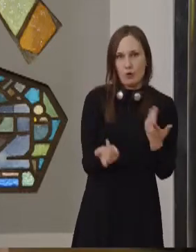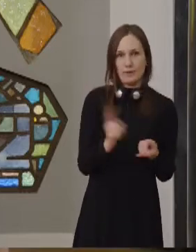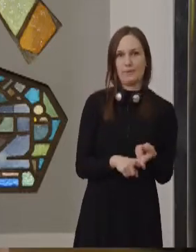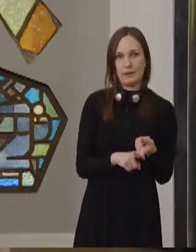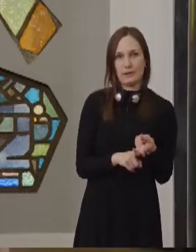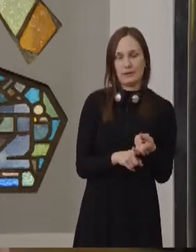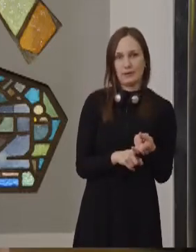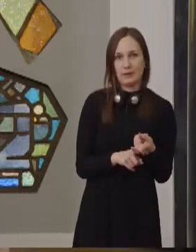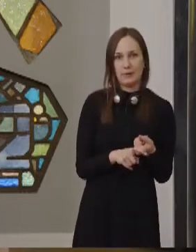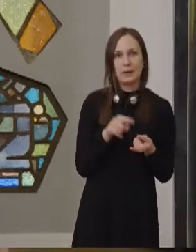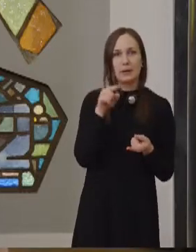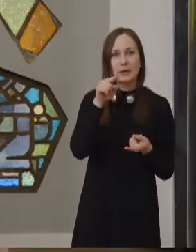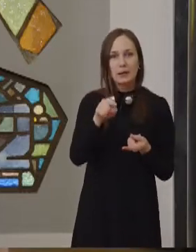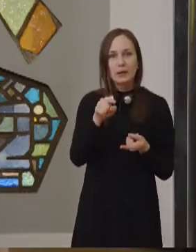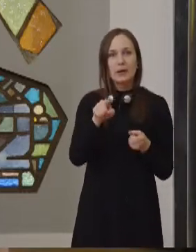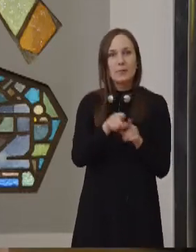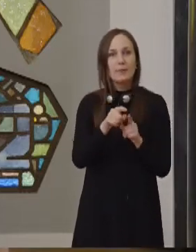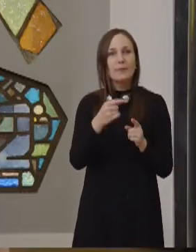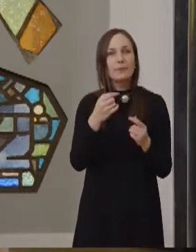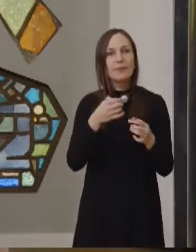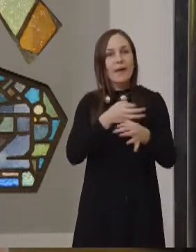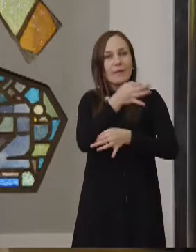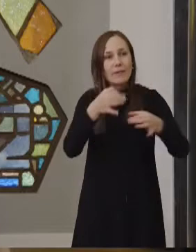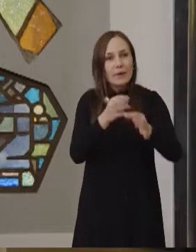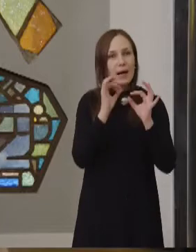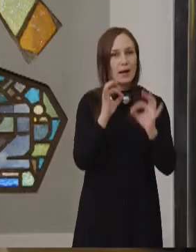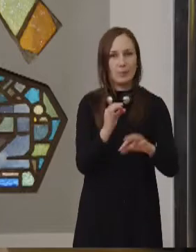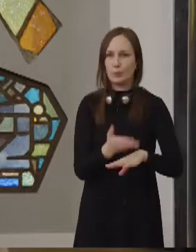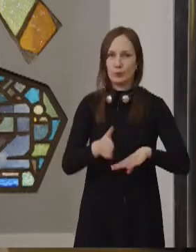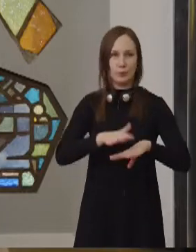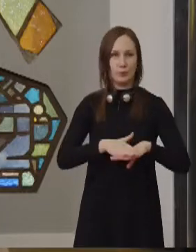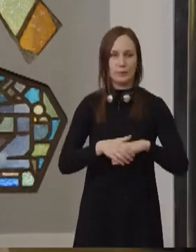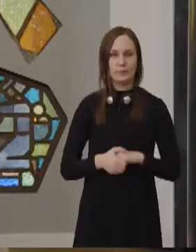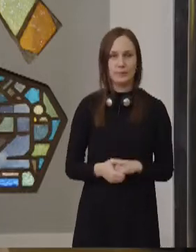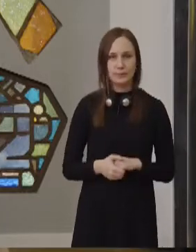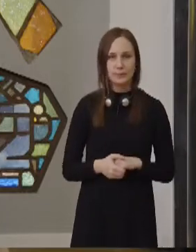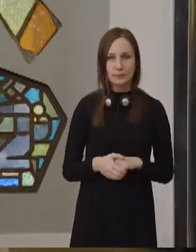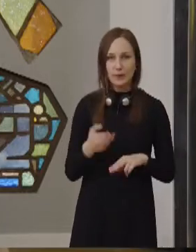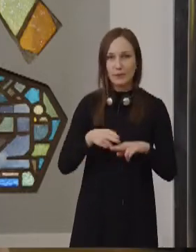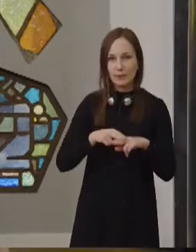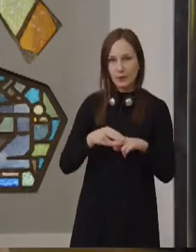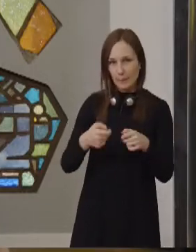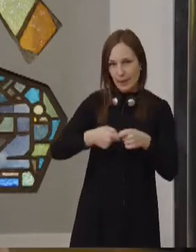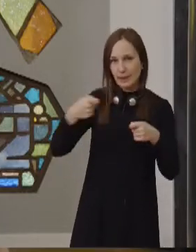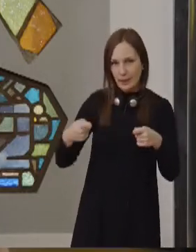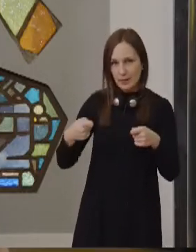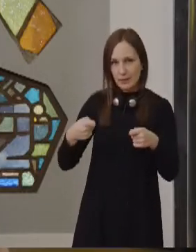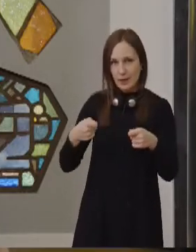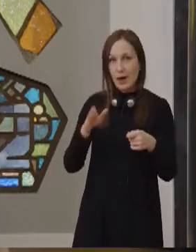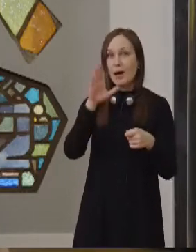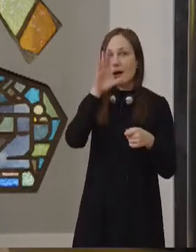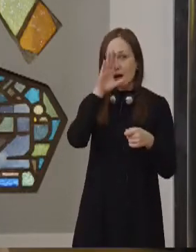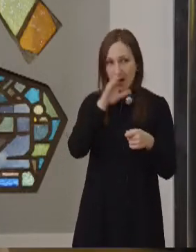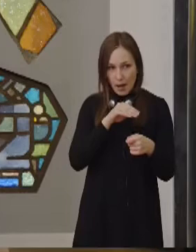these issues are closely related to emotional issues where it is very difficult to talk in a rational way. So, Thomas, could